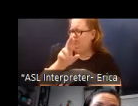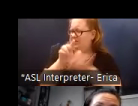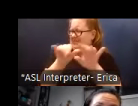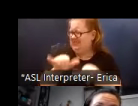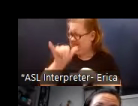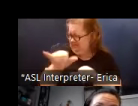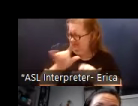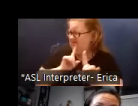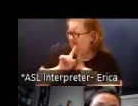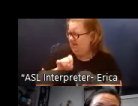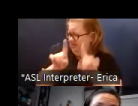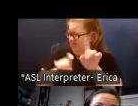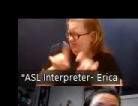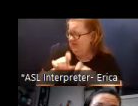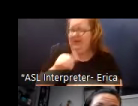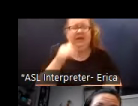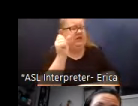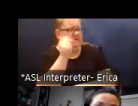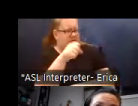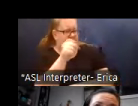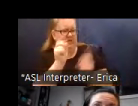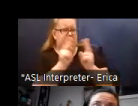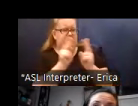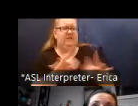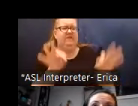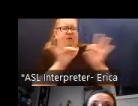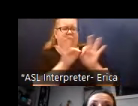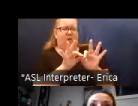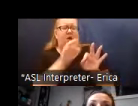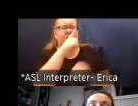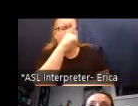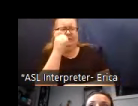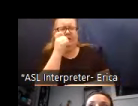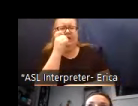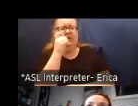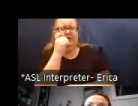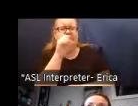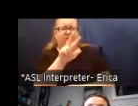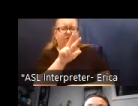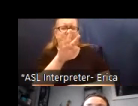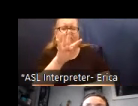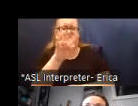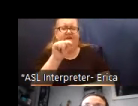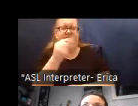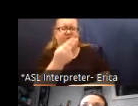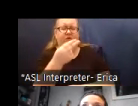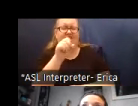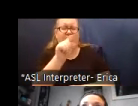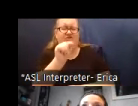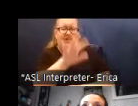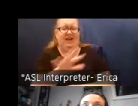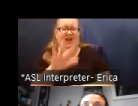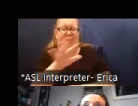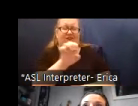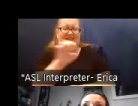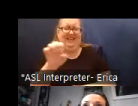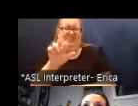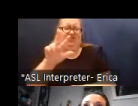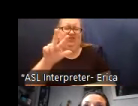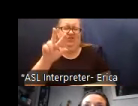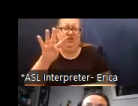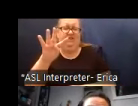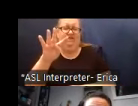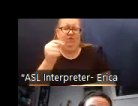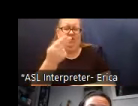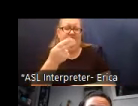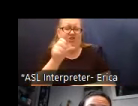your question, Jeff? Yes, it's very important since the 34th Street area, East 34th Street area was very hard